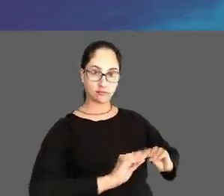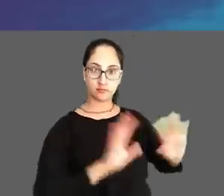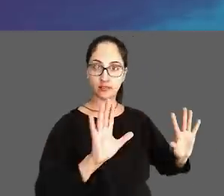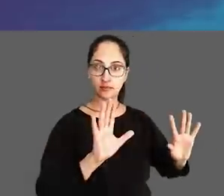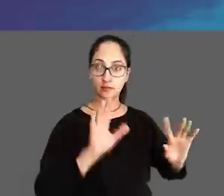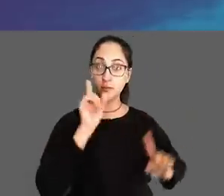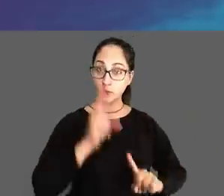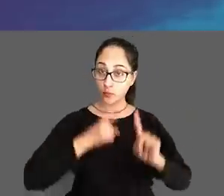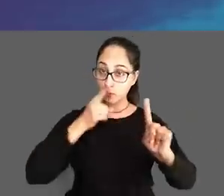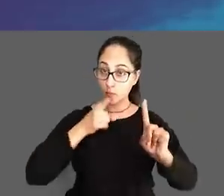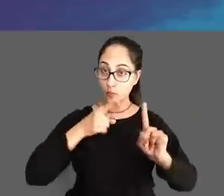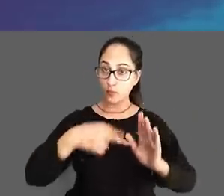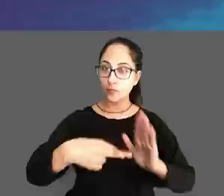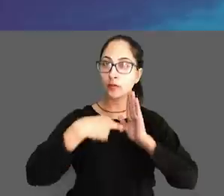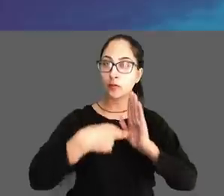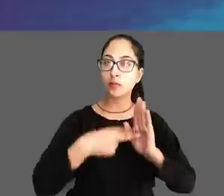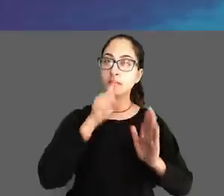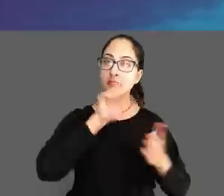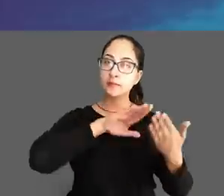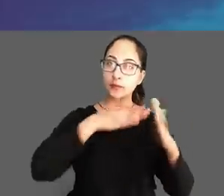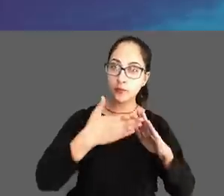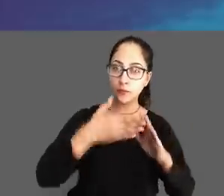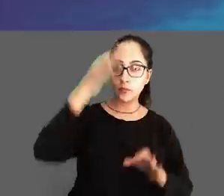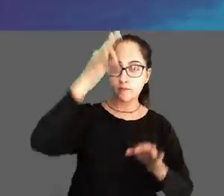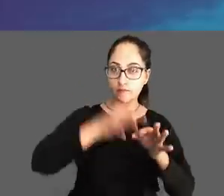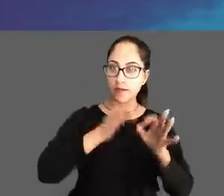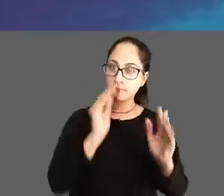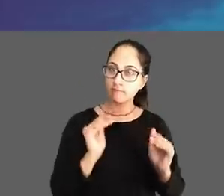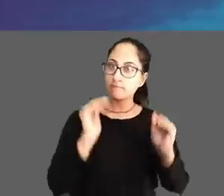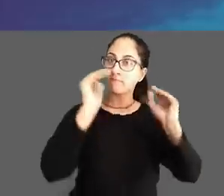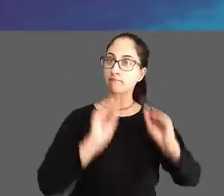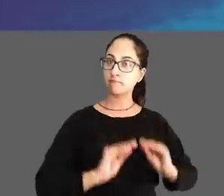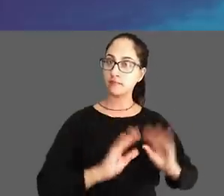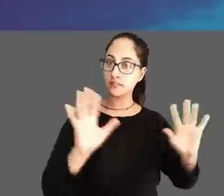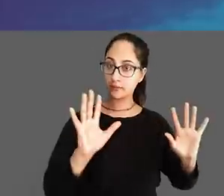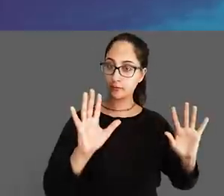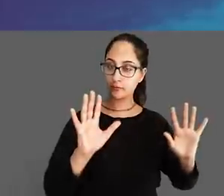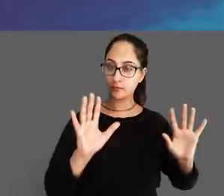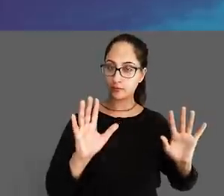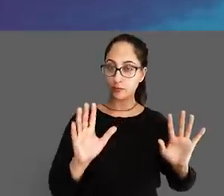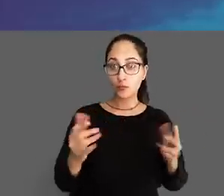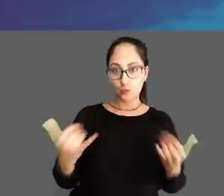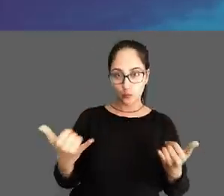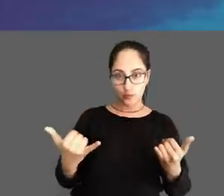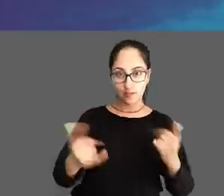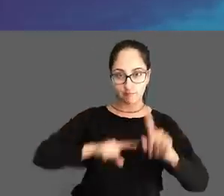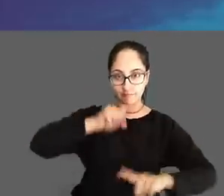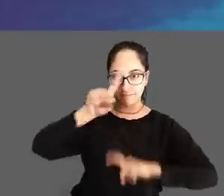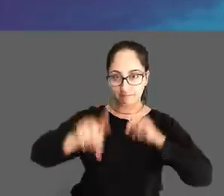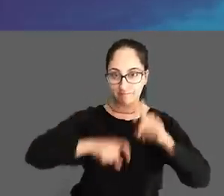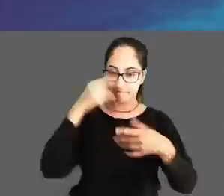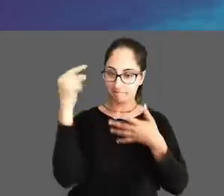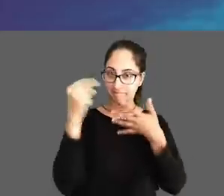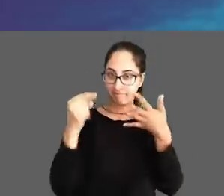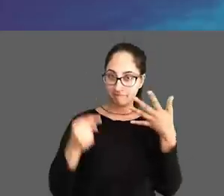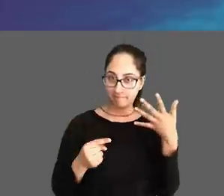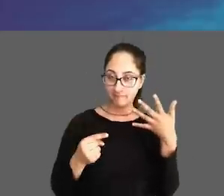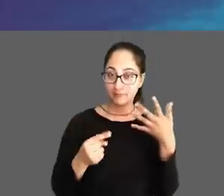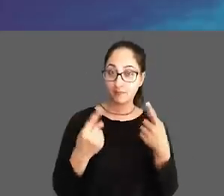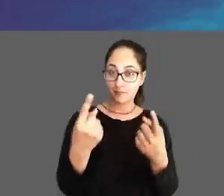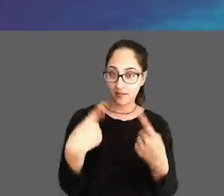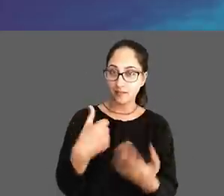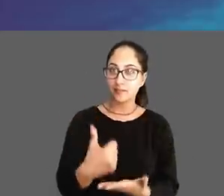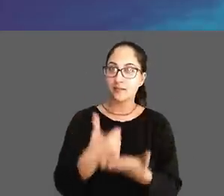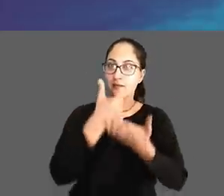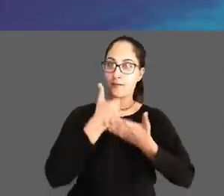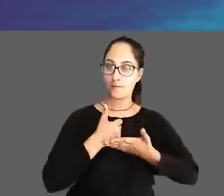faith. Today, we're going to go through questions that have frequently been posed to us and have you help us with the